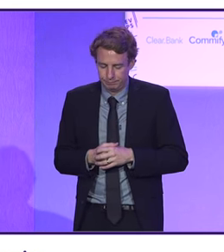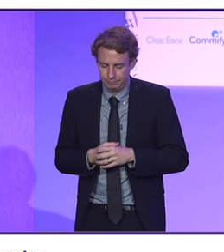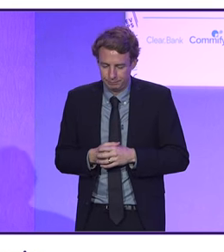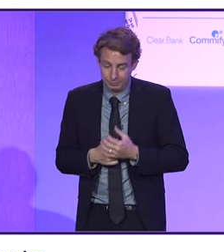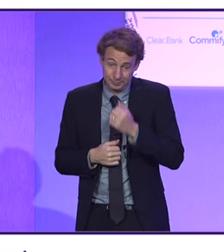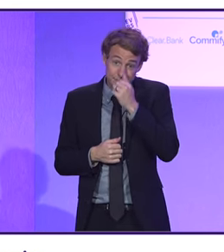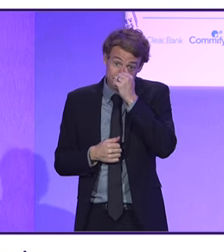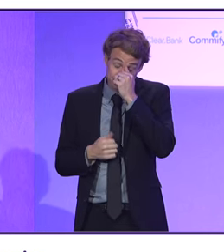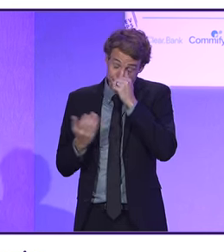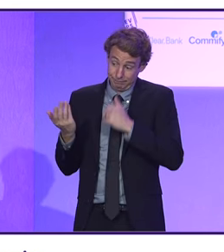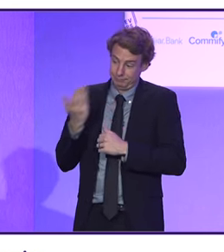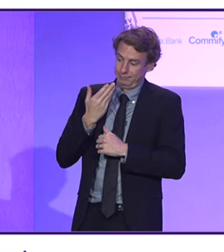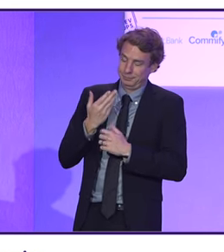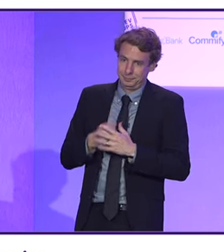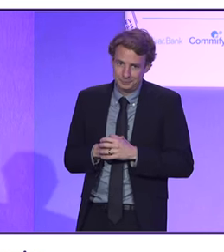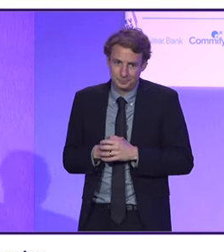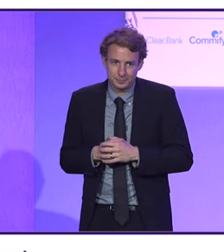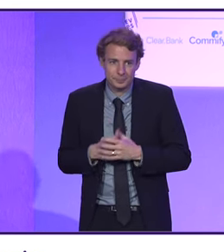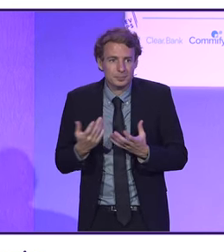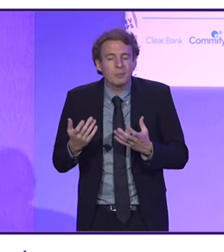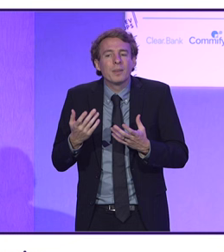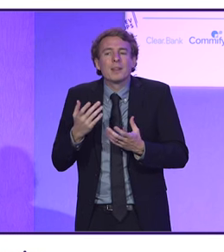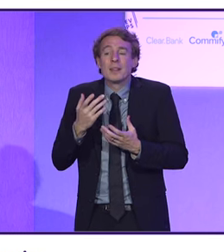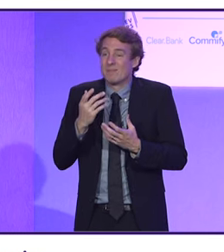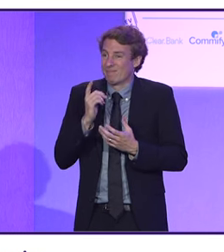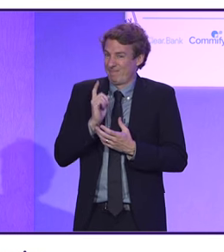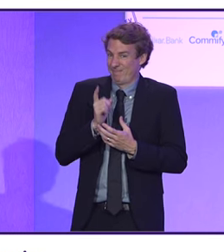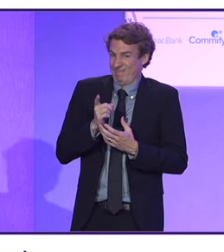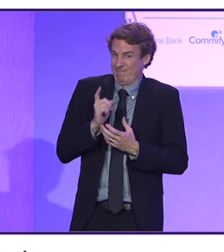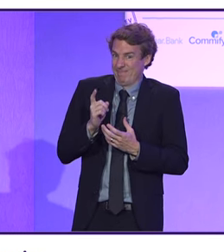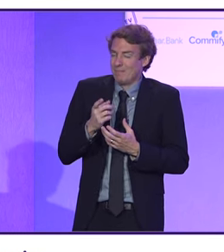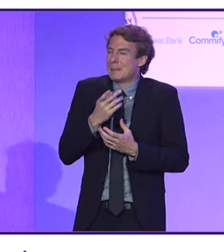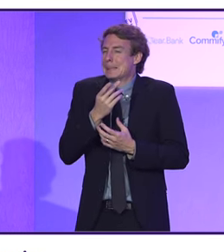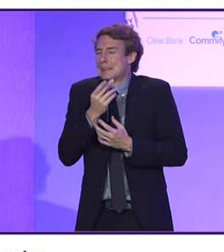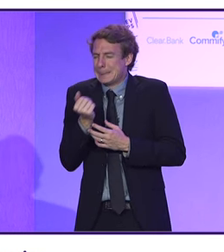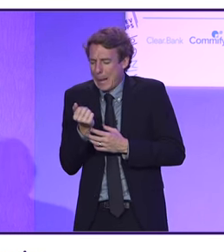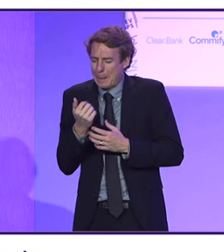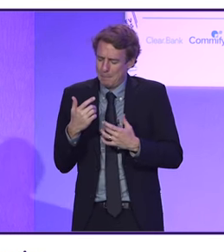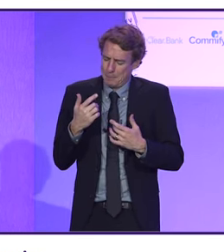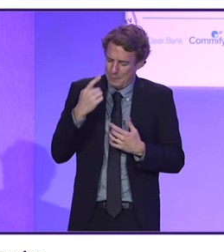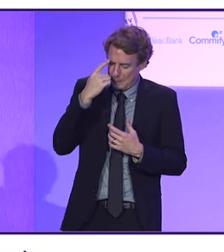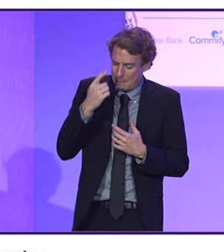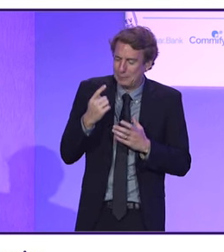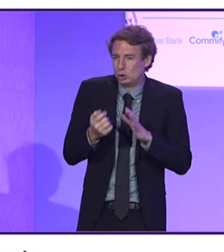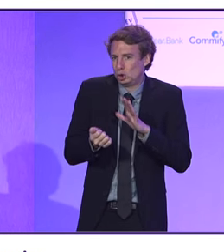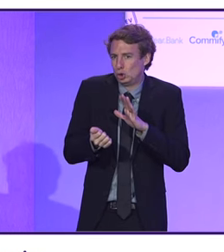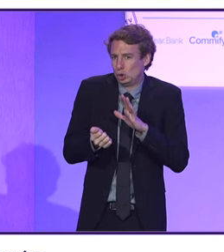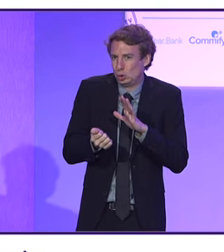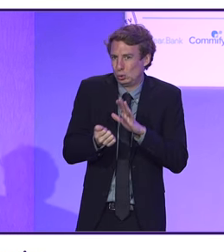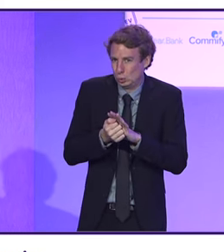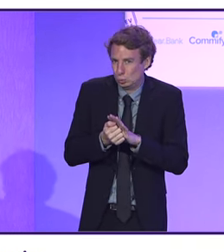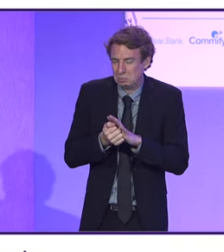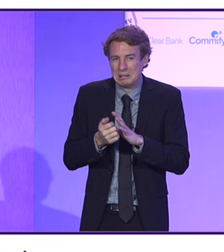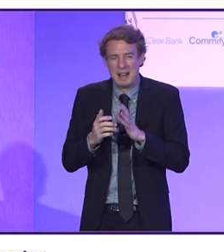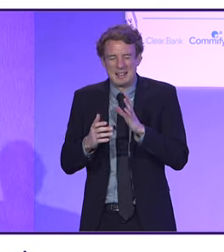thing is that parts of it are. Parts of it feel that way. Maybe they aren't stupid, that's probably harsh, but they feel that